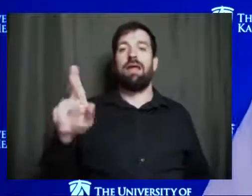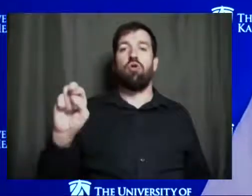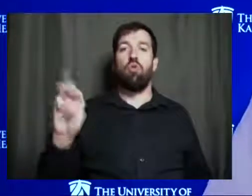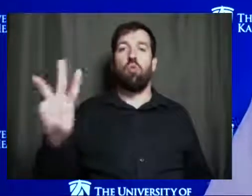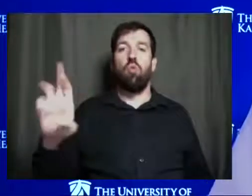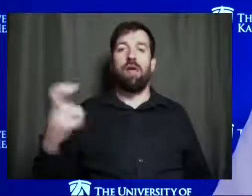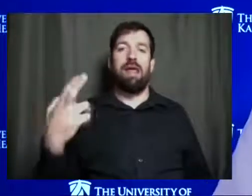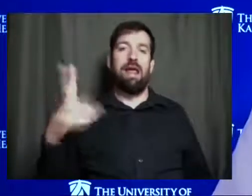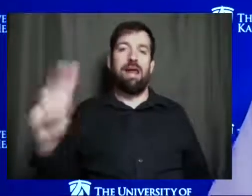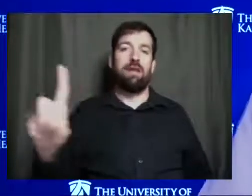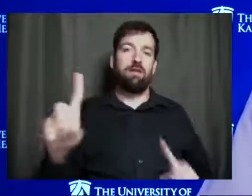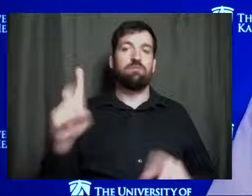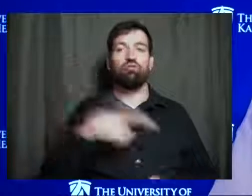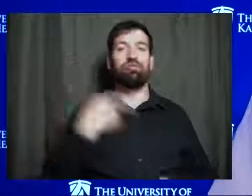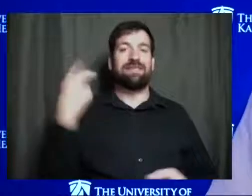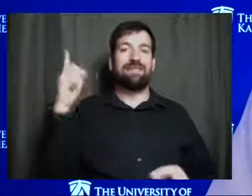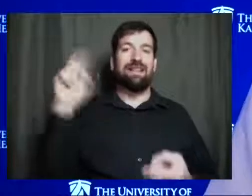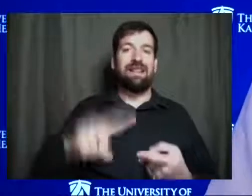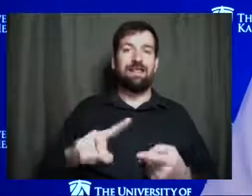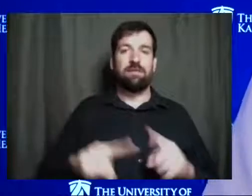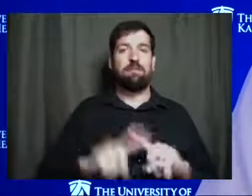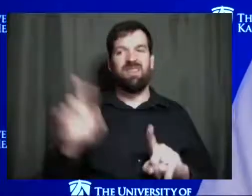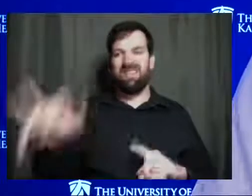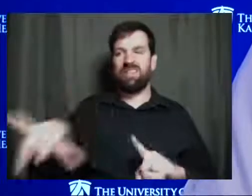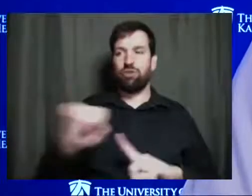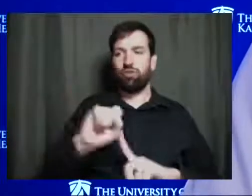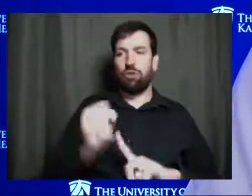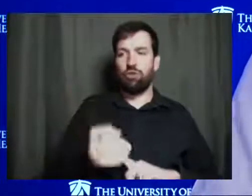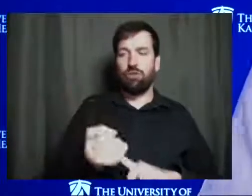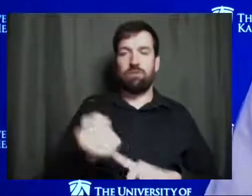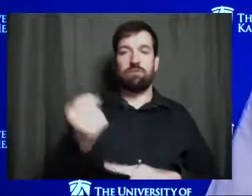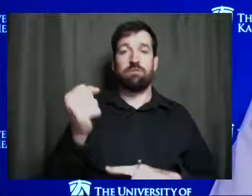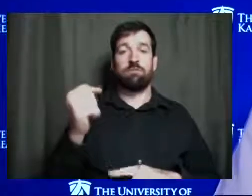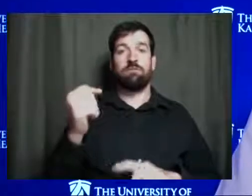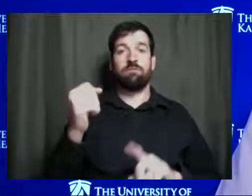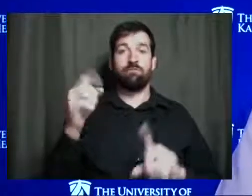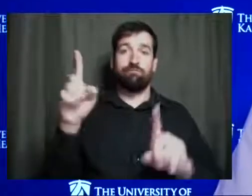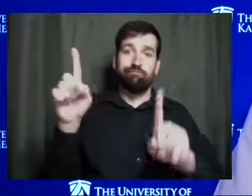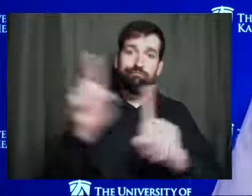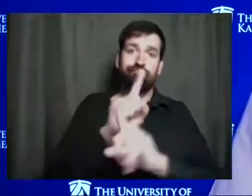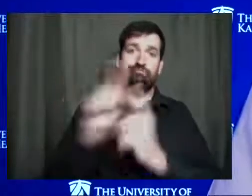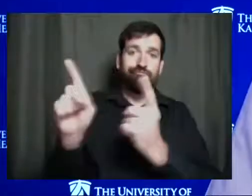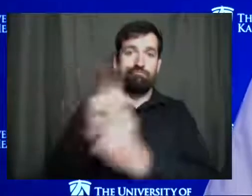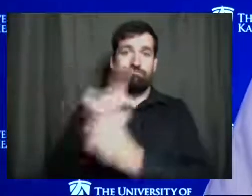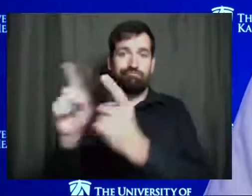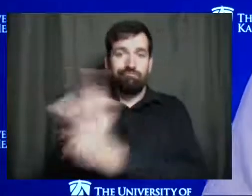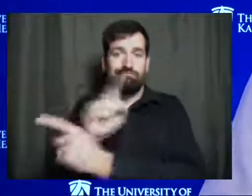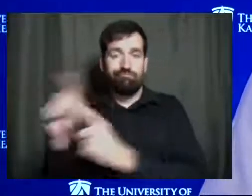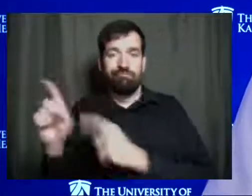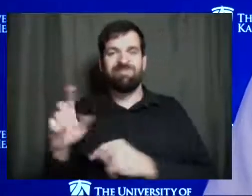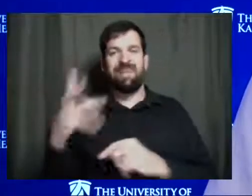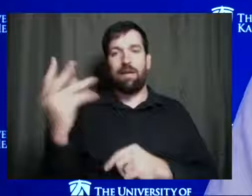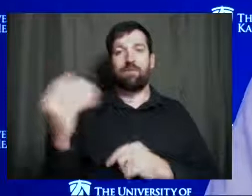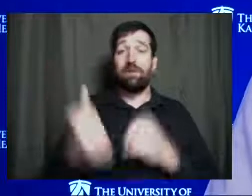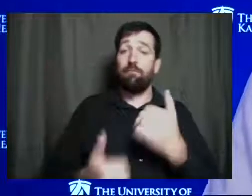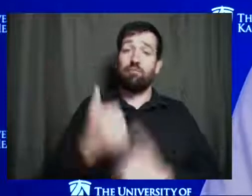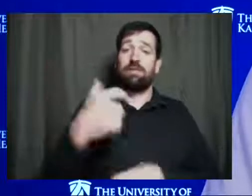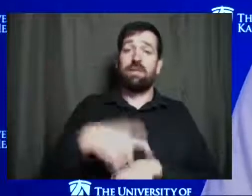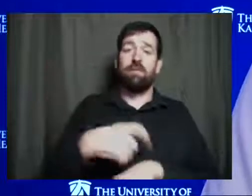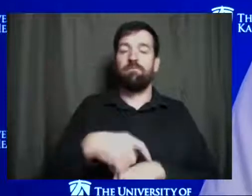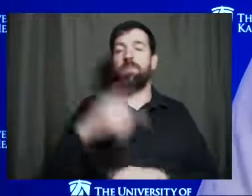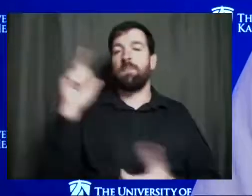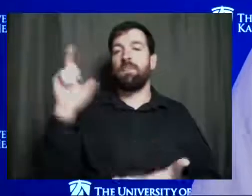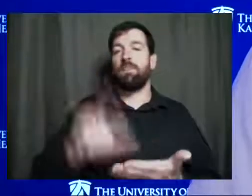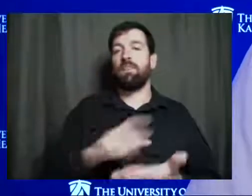that situation where you are going door to door and you are outside for that majority of the time is really low risk.